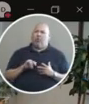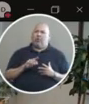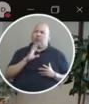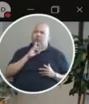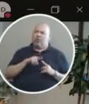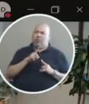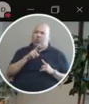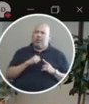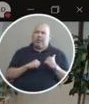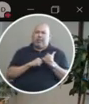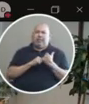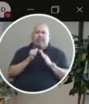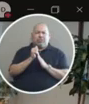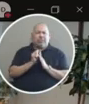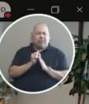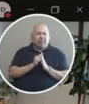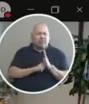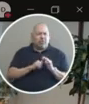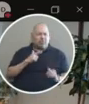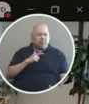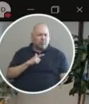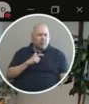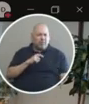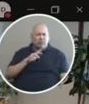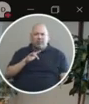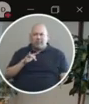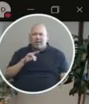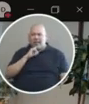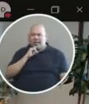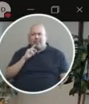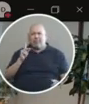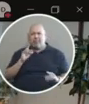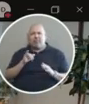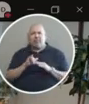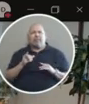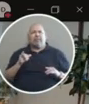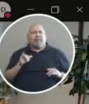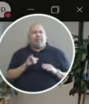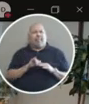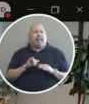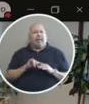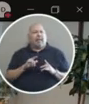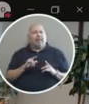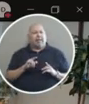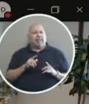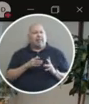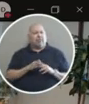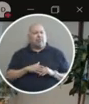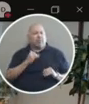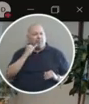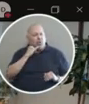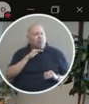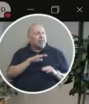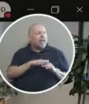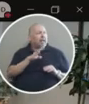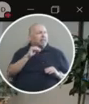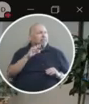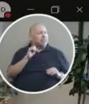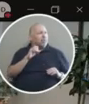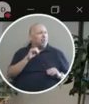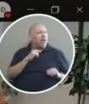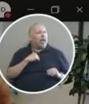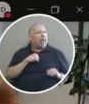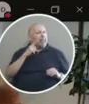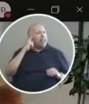speak on one of the agenda items? 21, 25 people that did it telephonically and did it virtually.